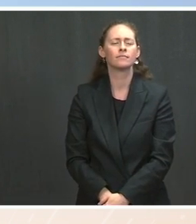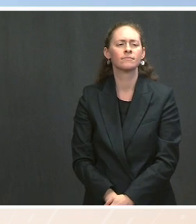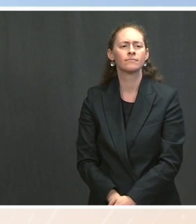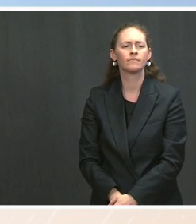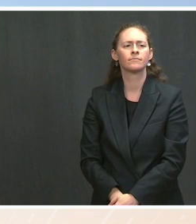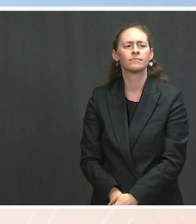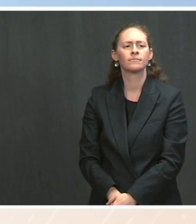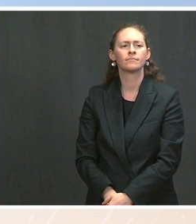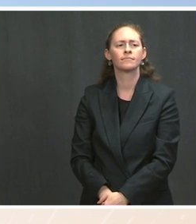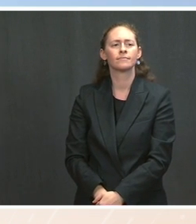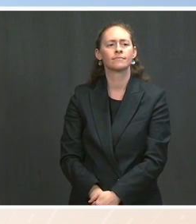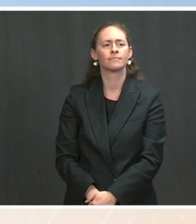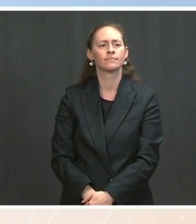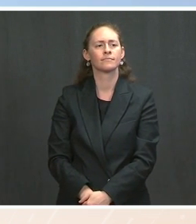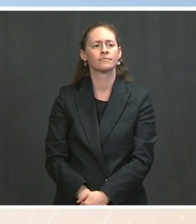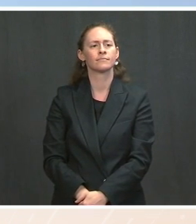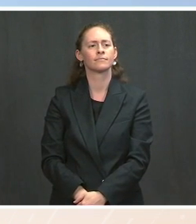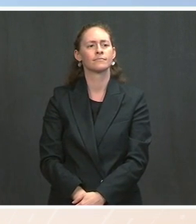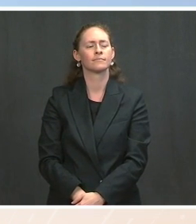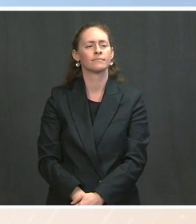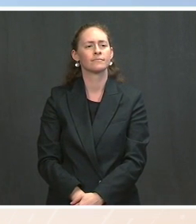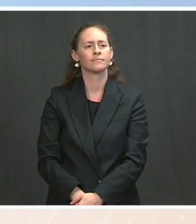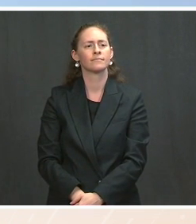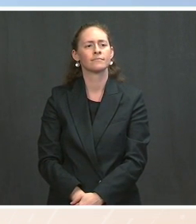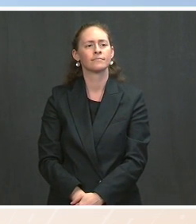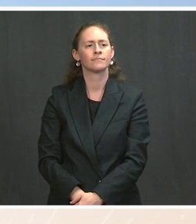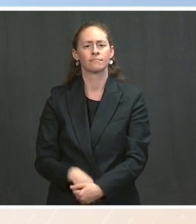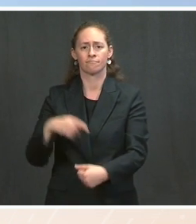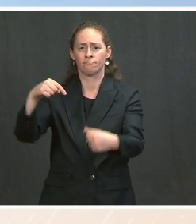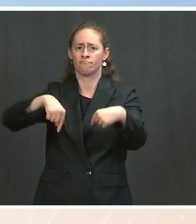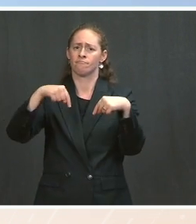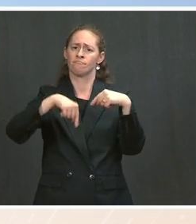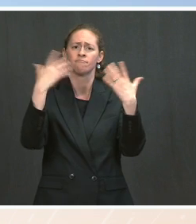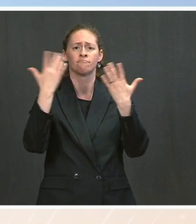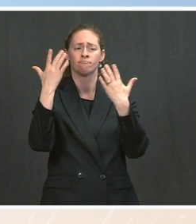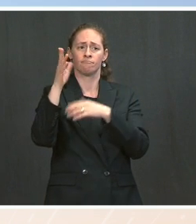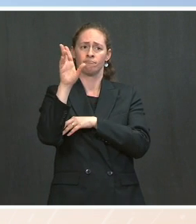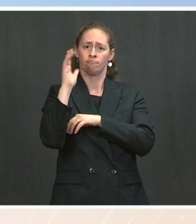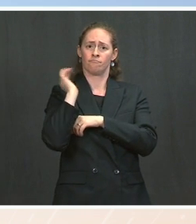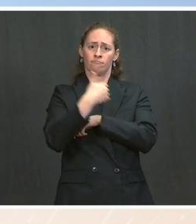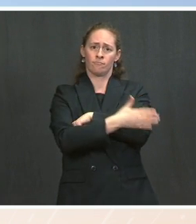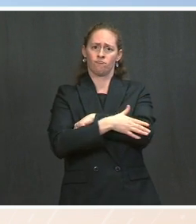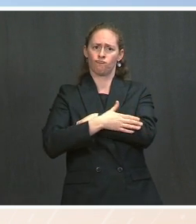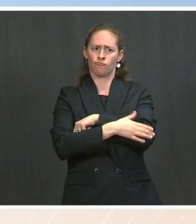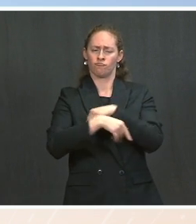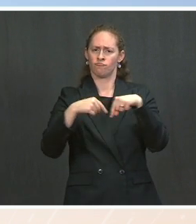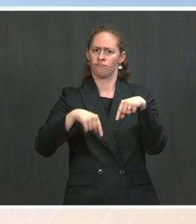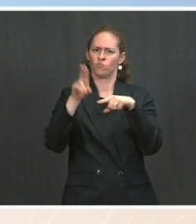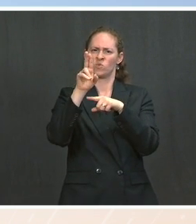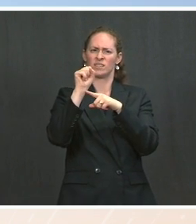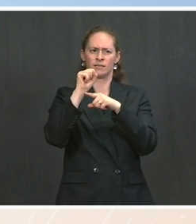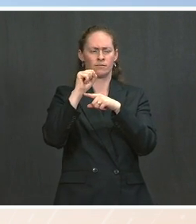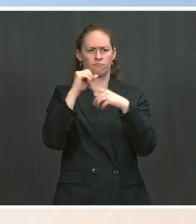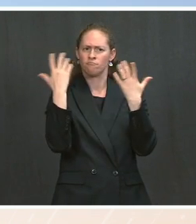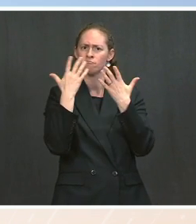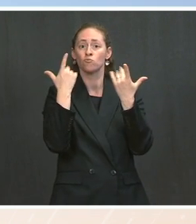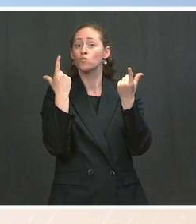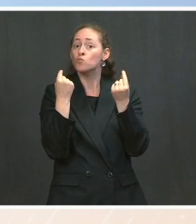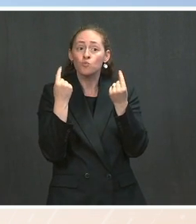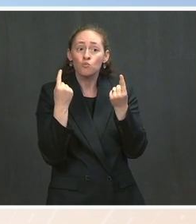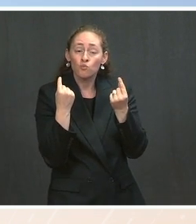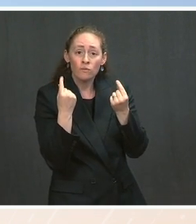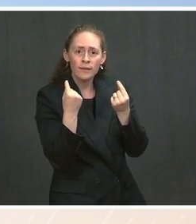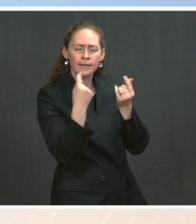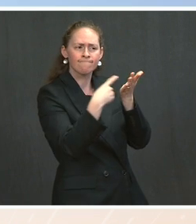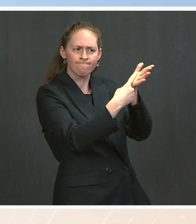the United States, much of which he was involved in personally, engagements on the phone, engagements with his team,